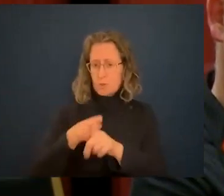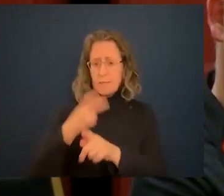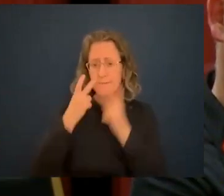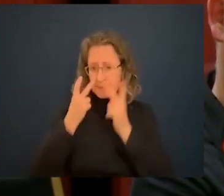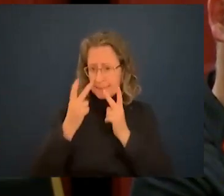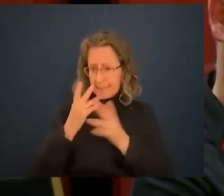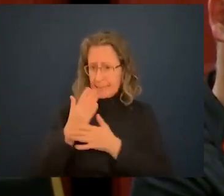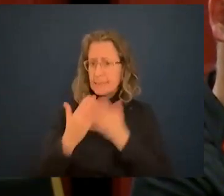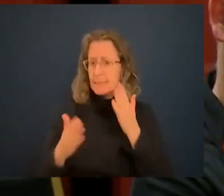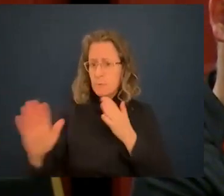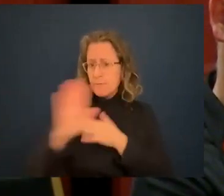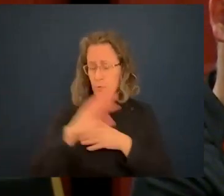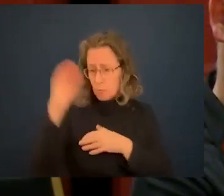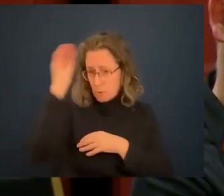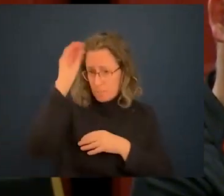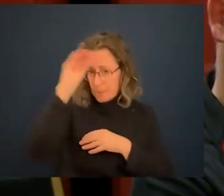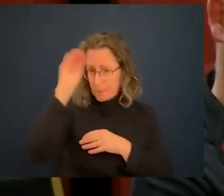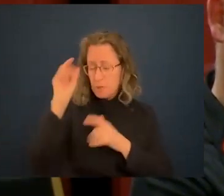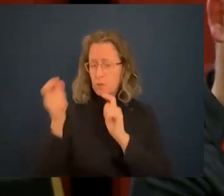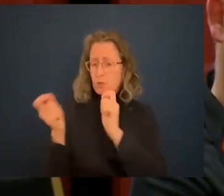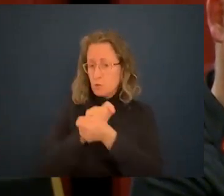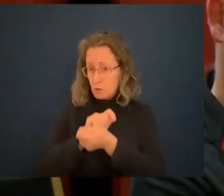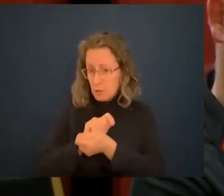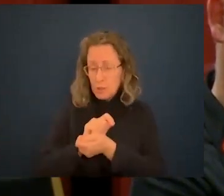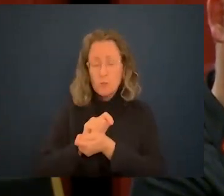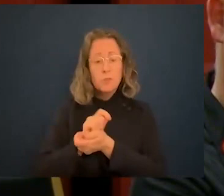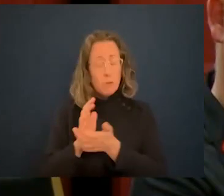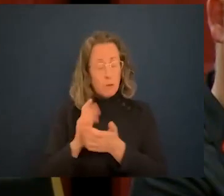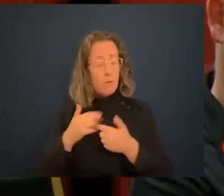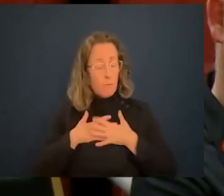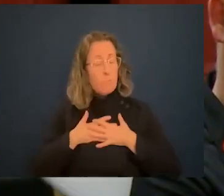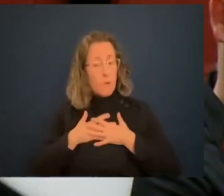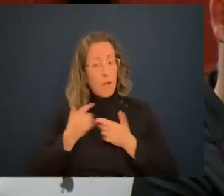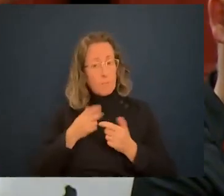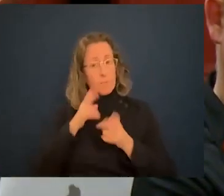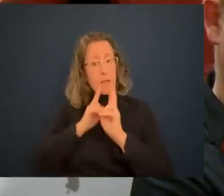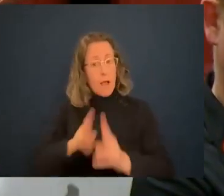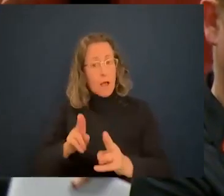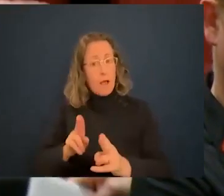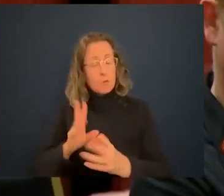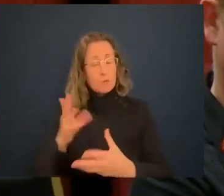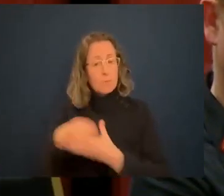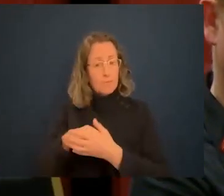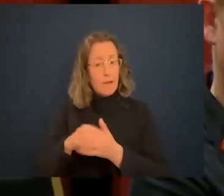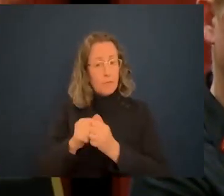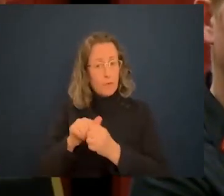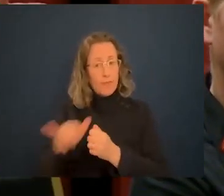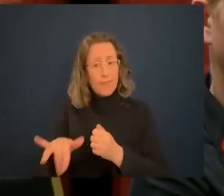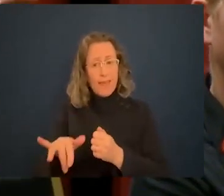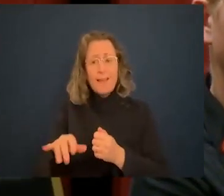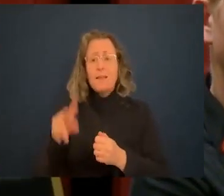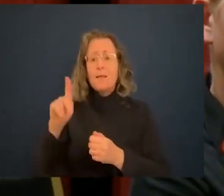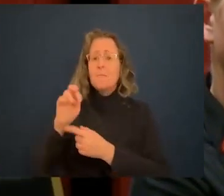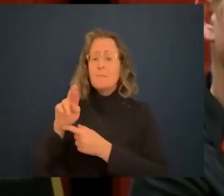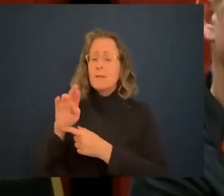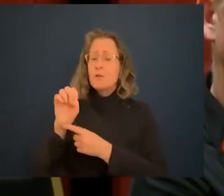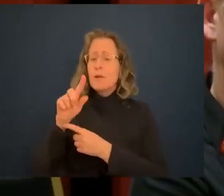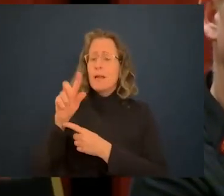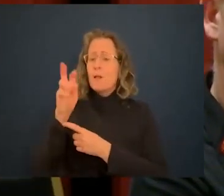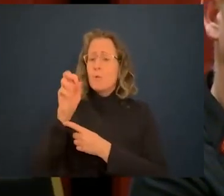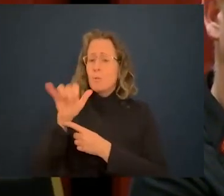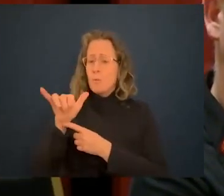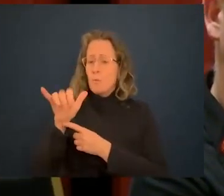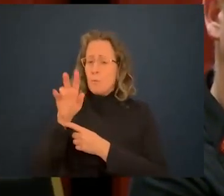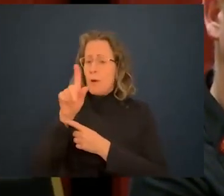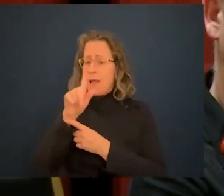conversations that I've been honored to have I you know walked and talked with Peter Elwell frequently around this work